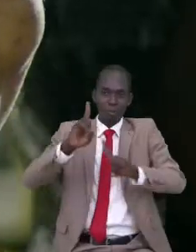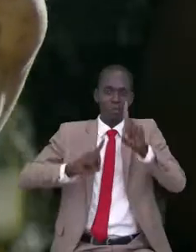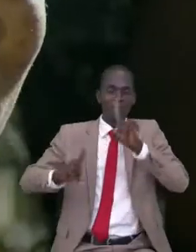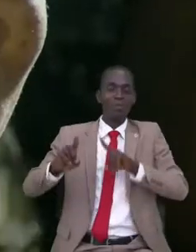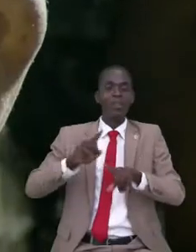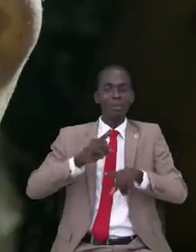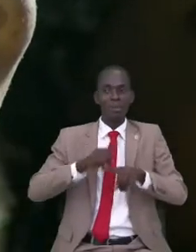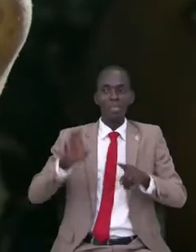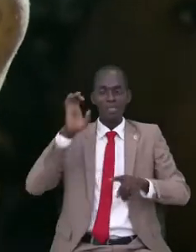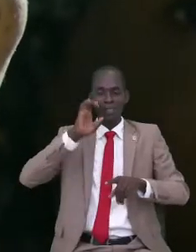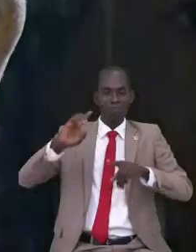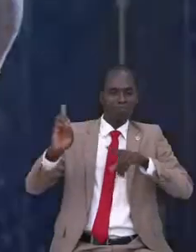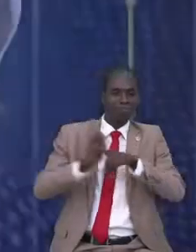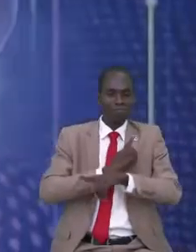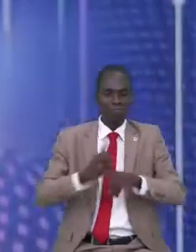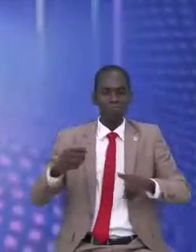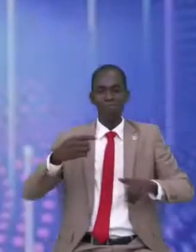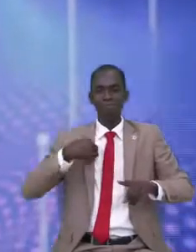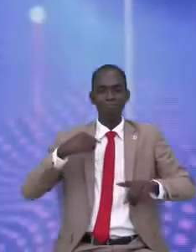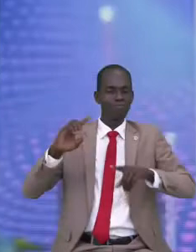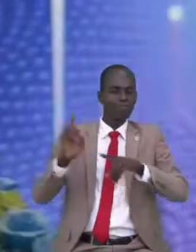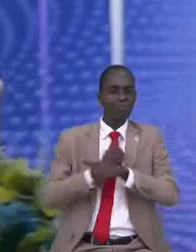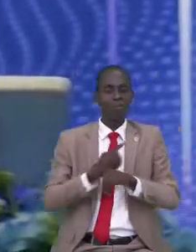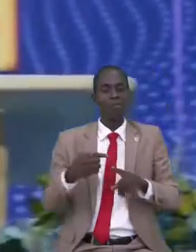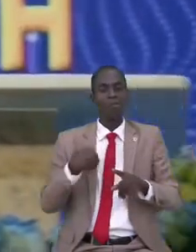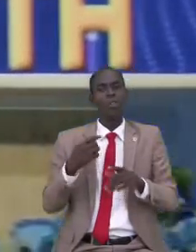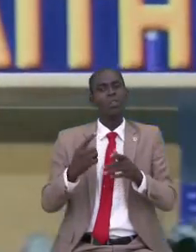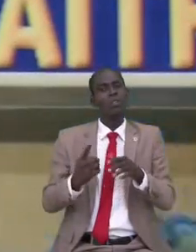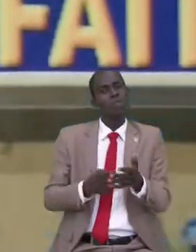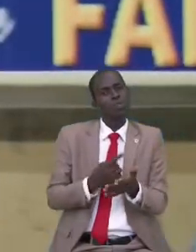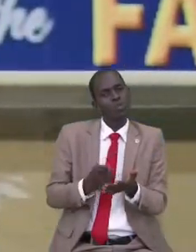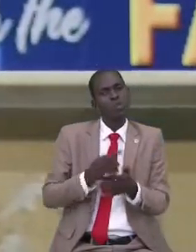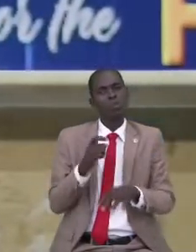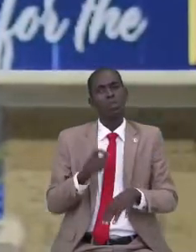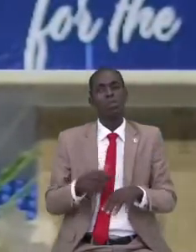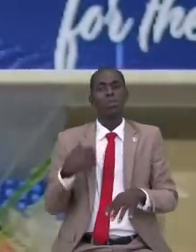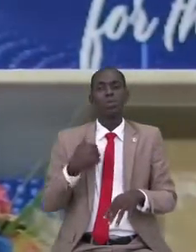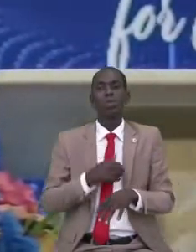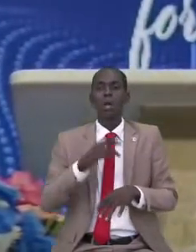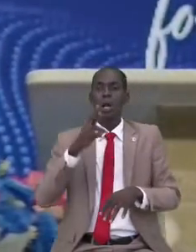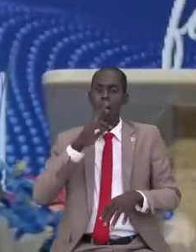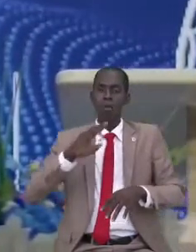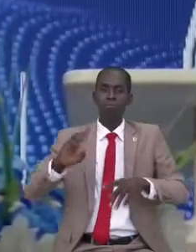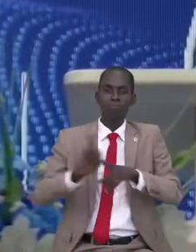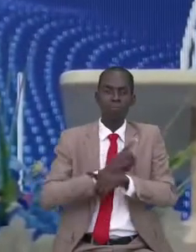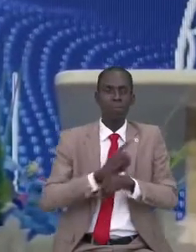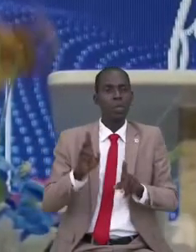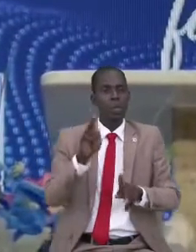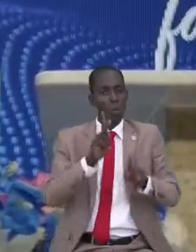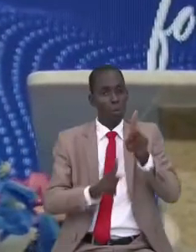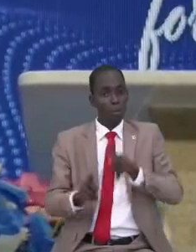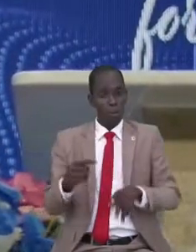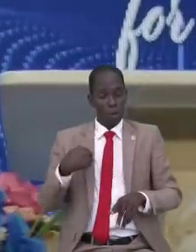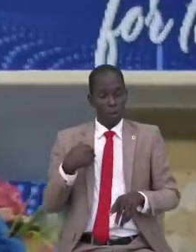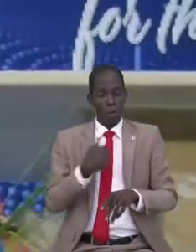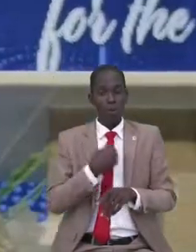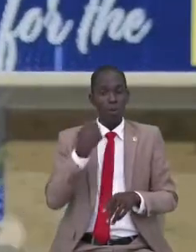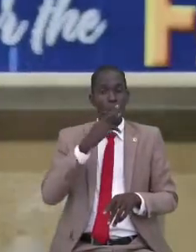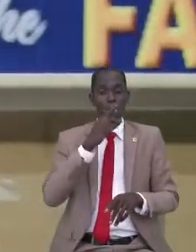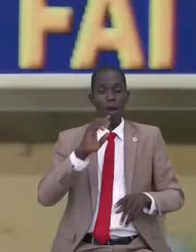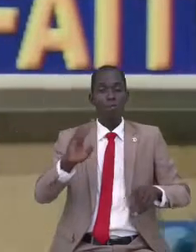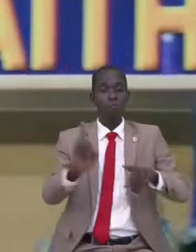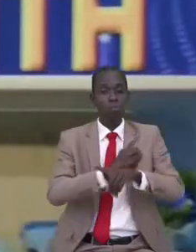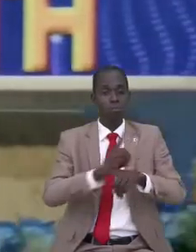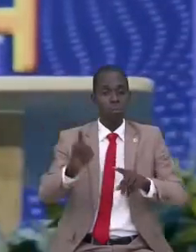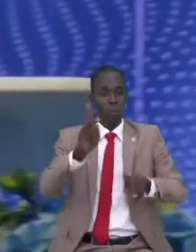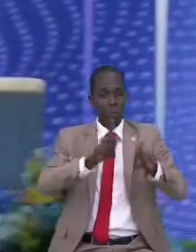me and chastise me. Sometimes we who are chastising people and we who are rebuking people,